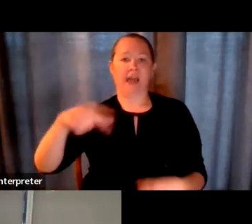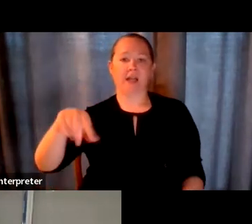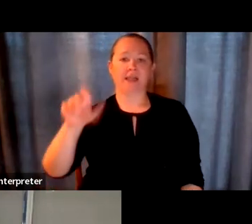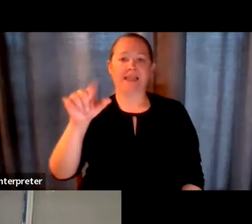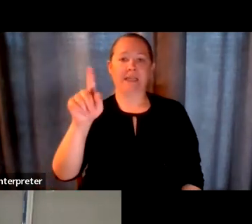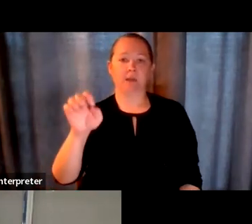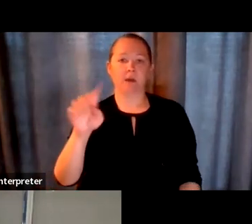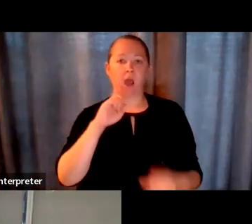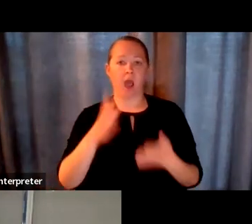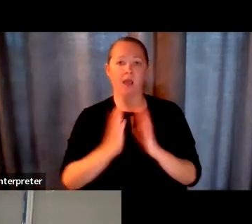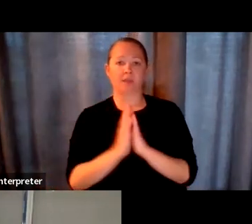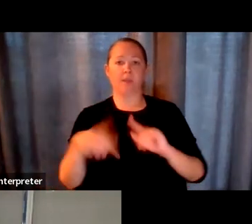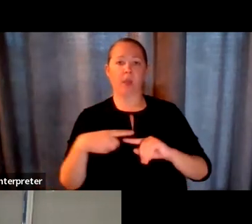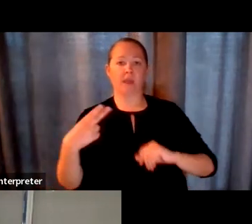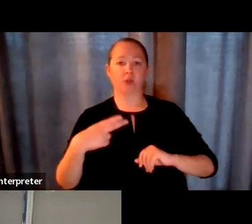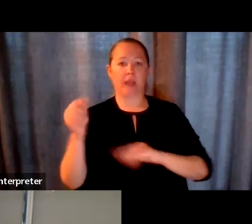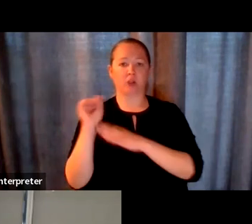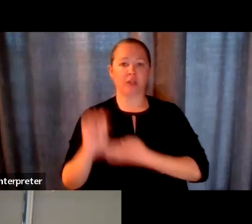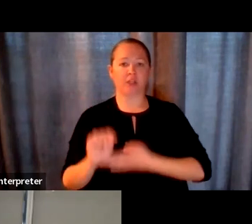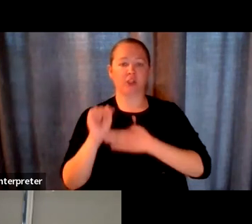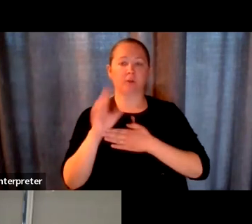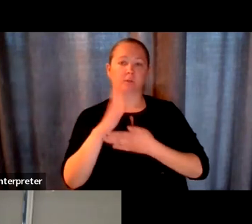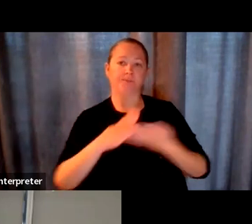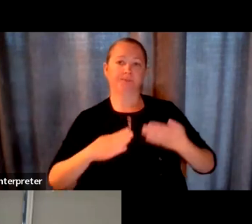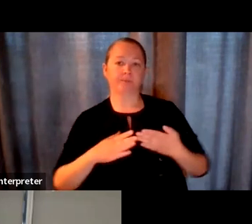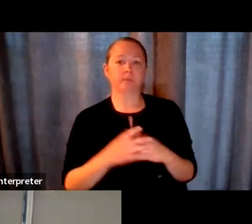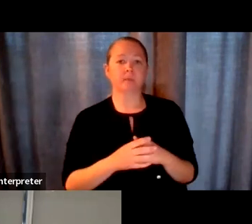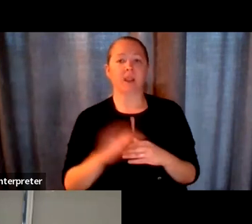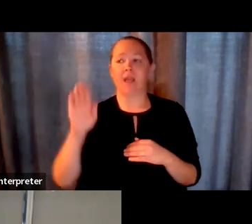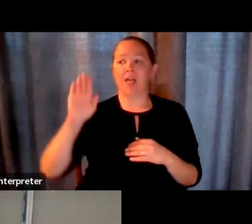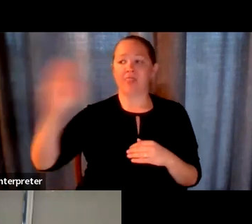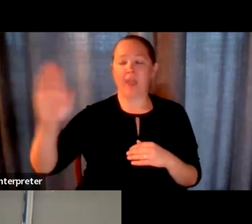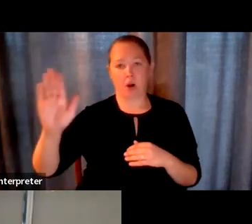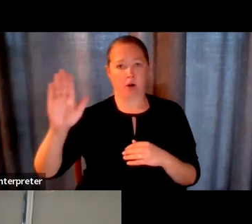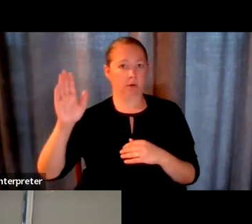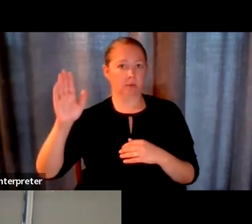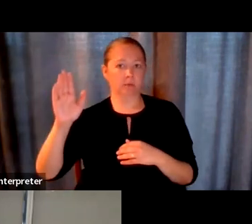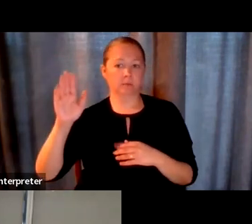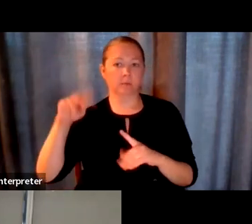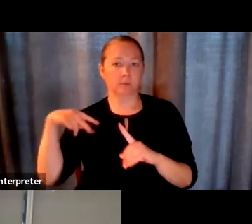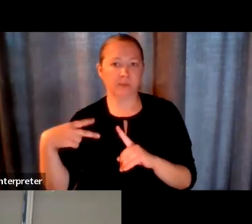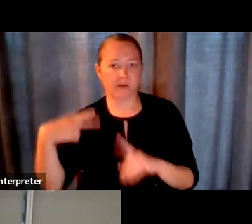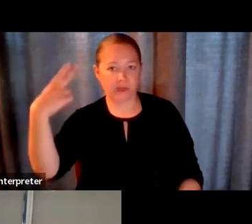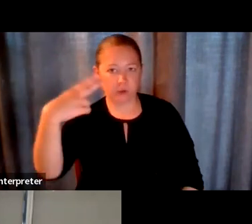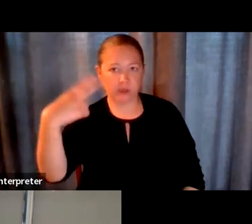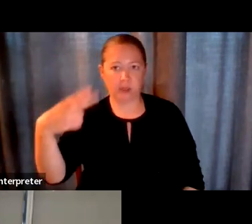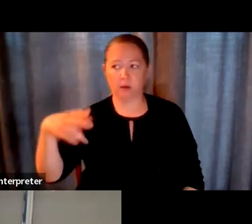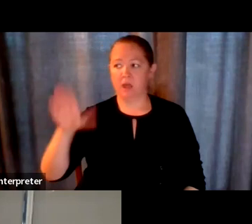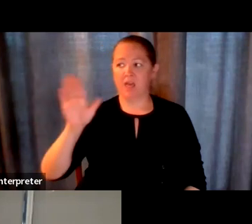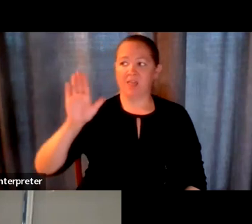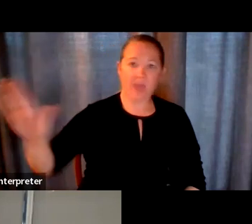tradition piece, which we touched on. And it's their version of history and tradition that they're basing these things on, and